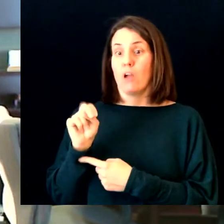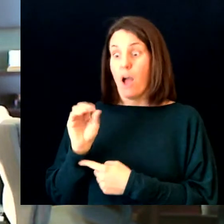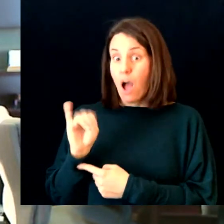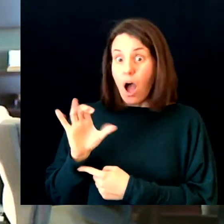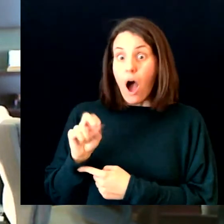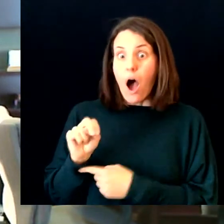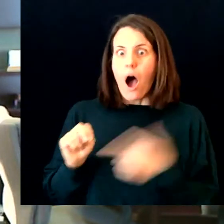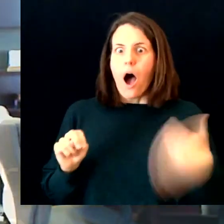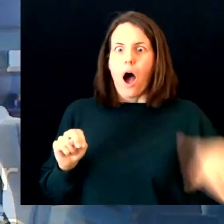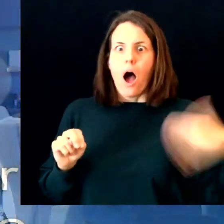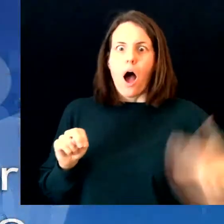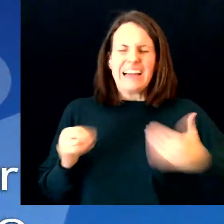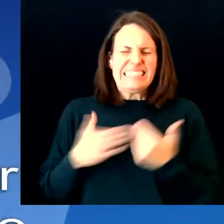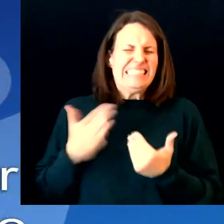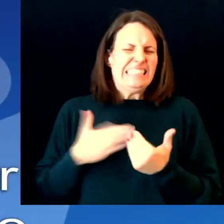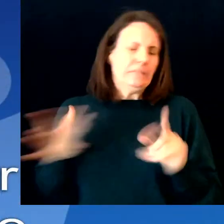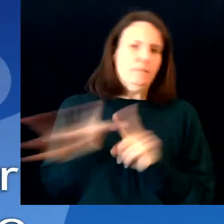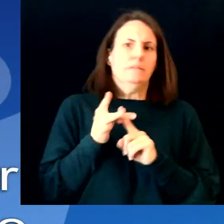wearing.